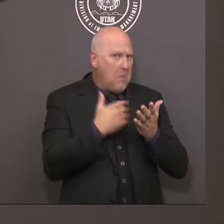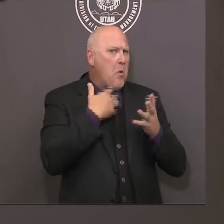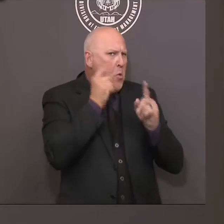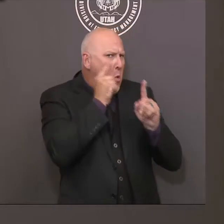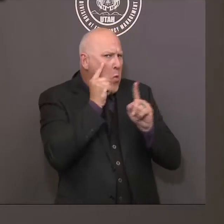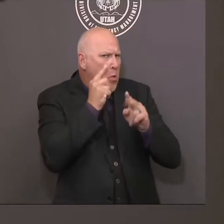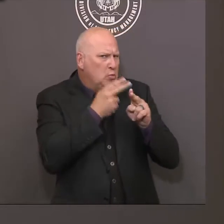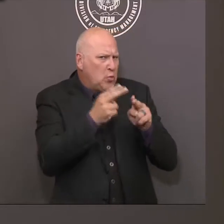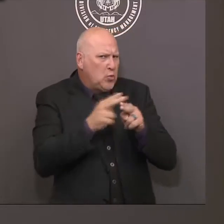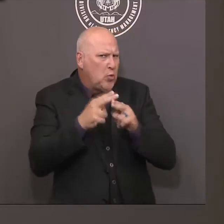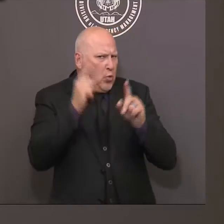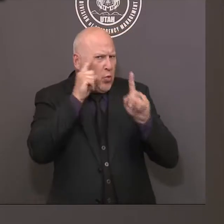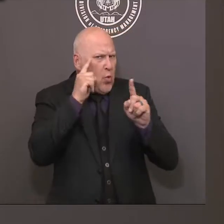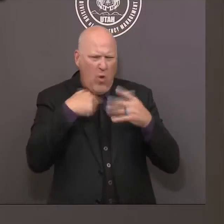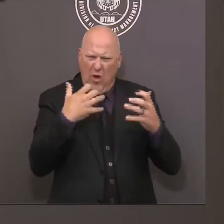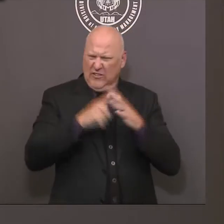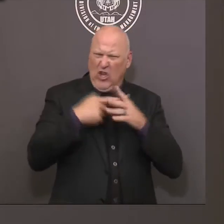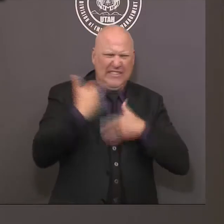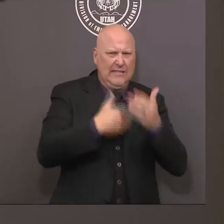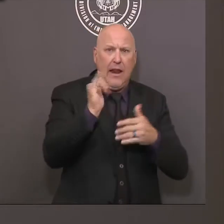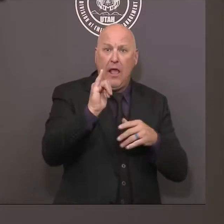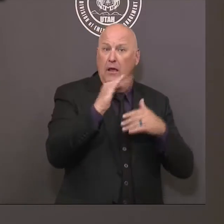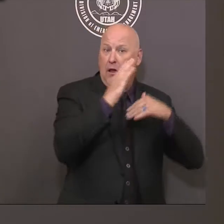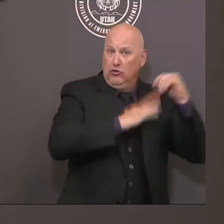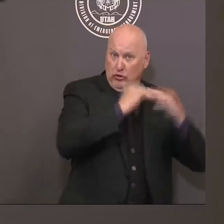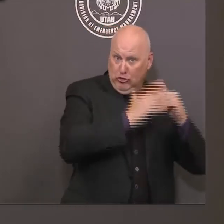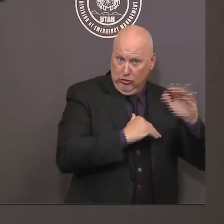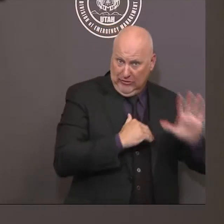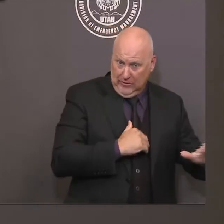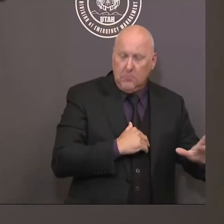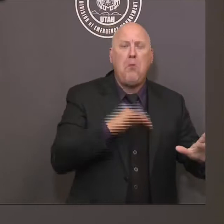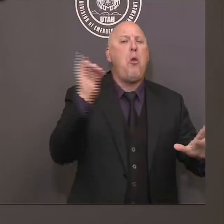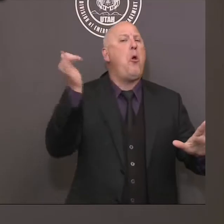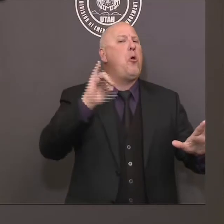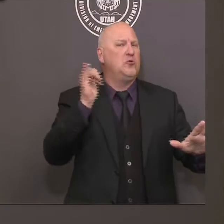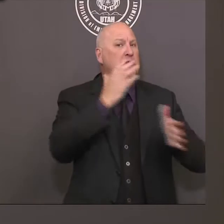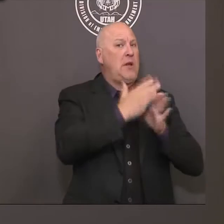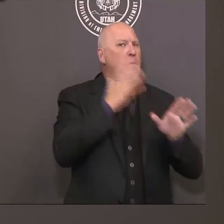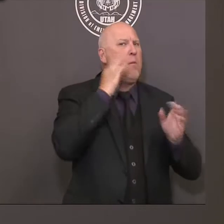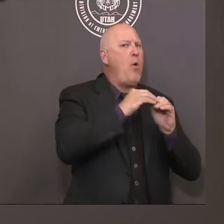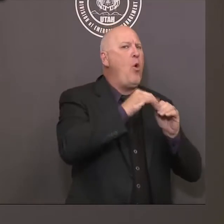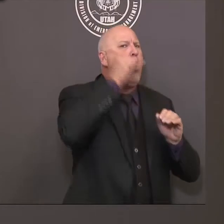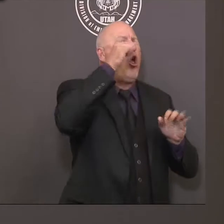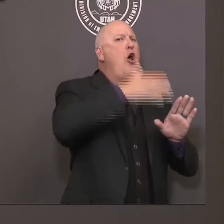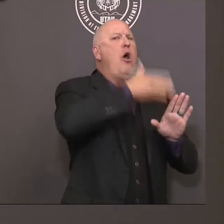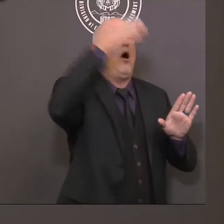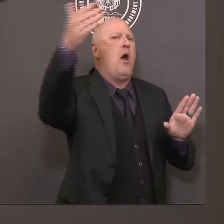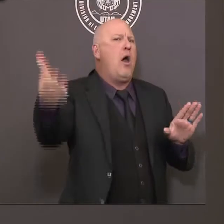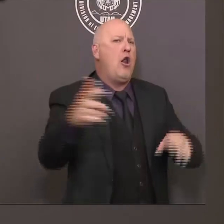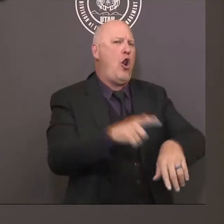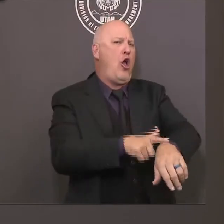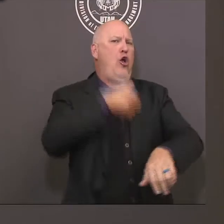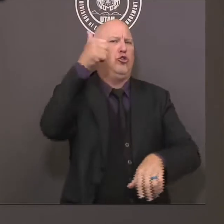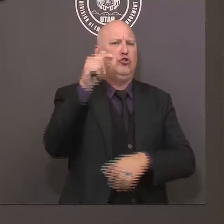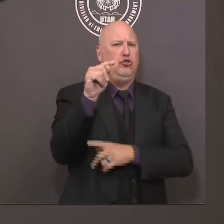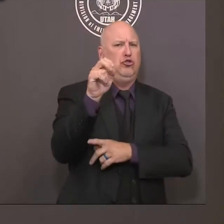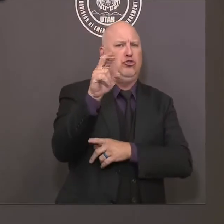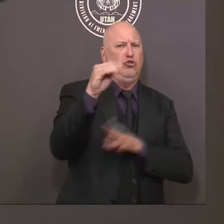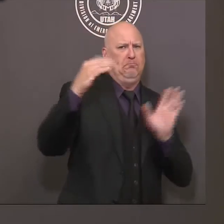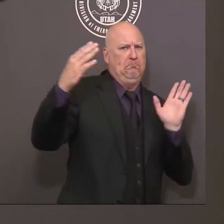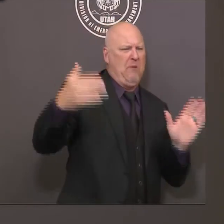economy is headed. We start with tactical revitalization investments and move towards broader,